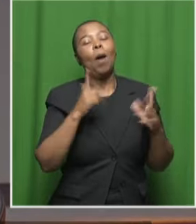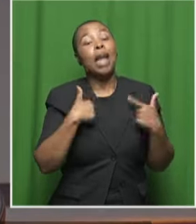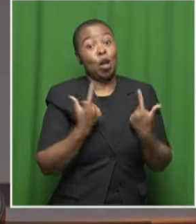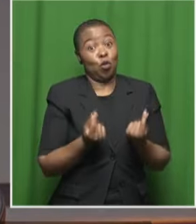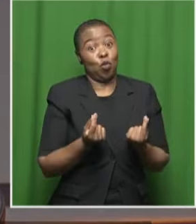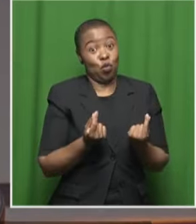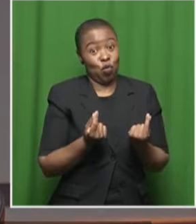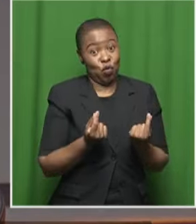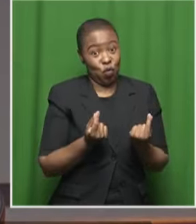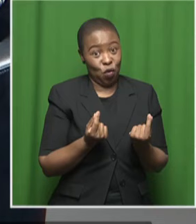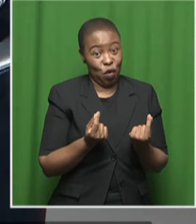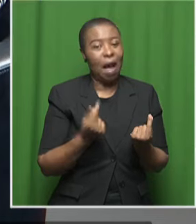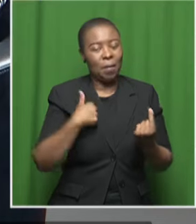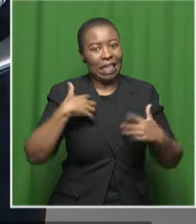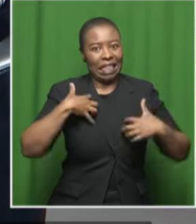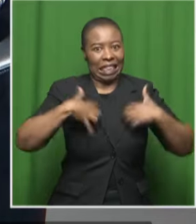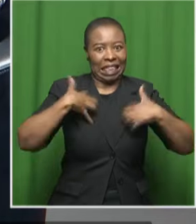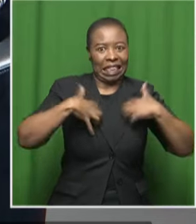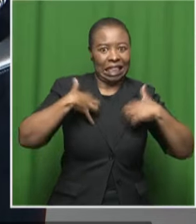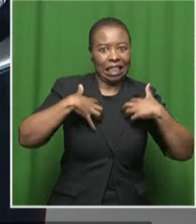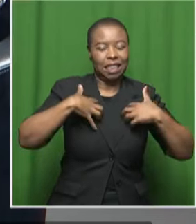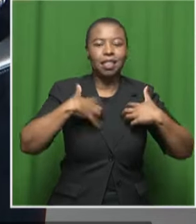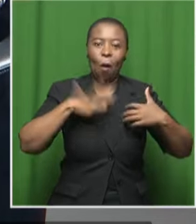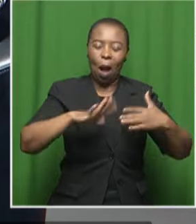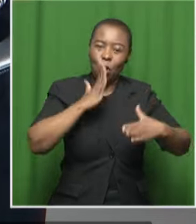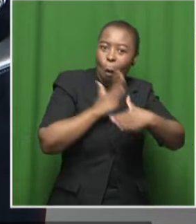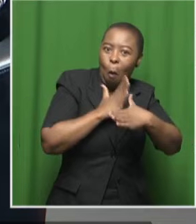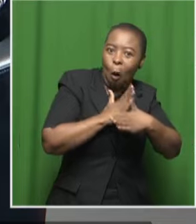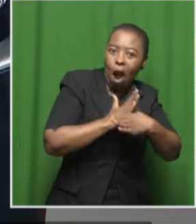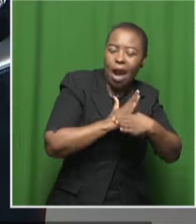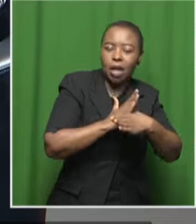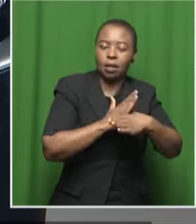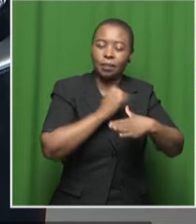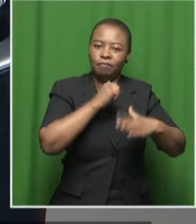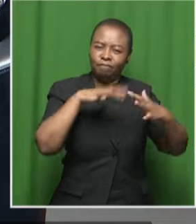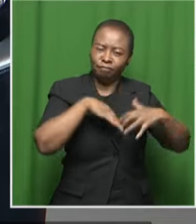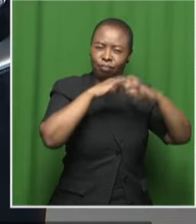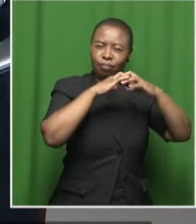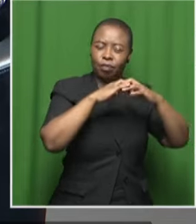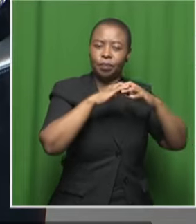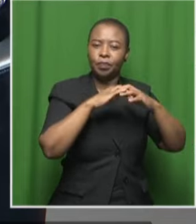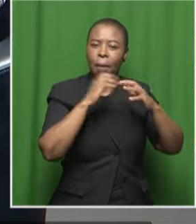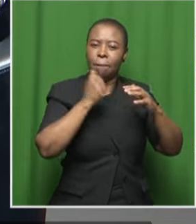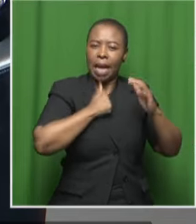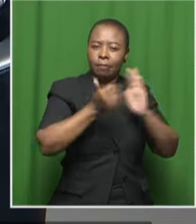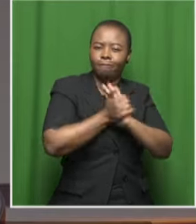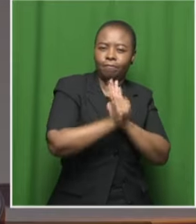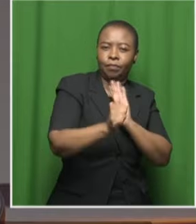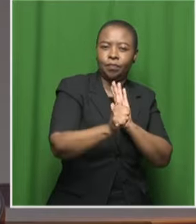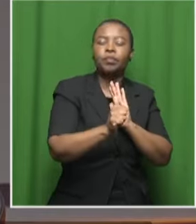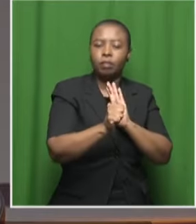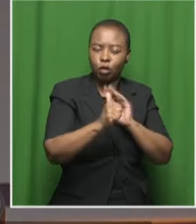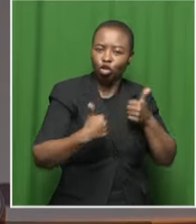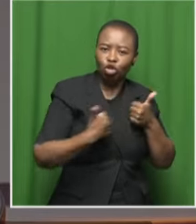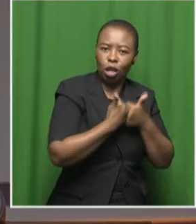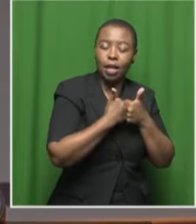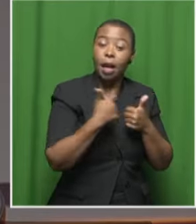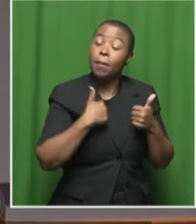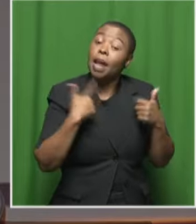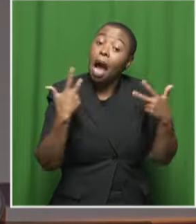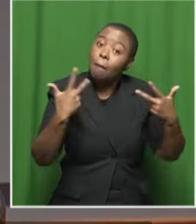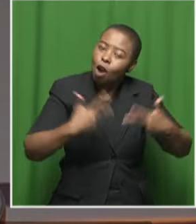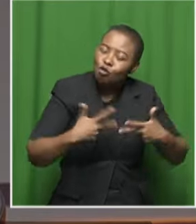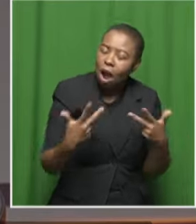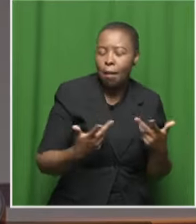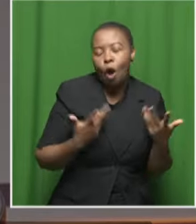So I really get excited to work in my craft and to always challenge myself. So I'm a rapper, of